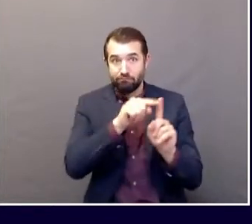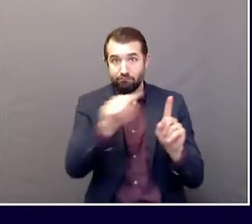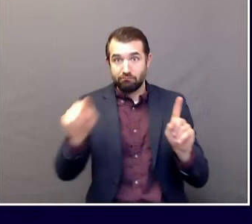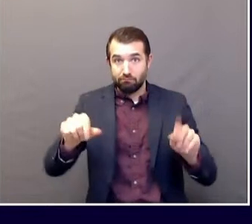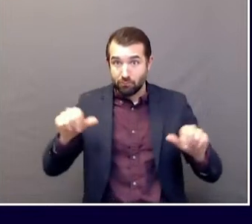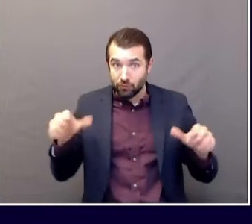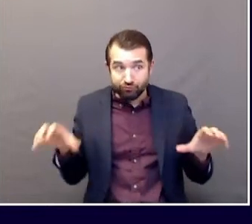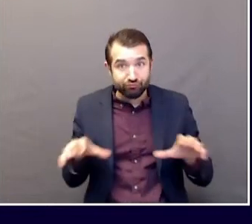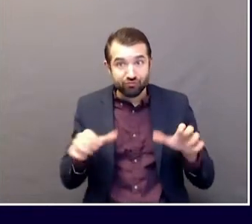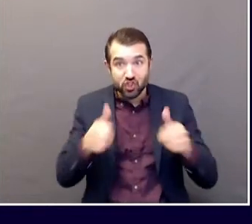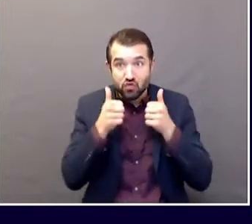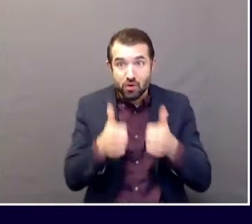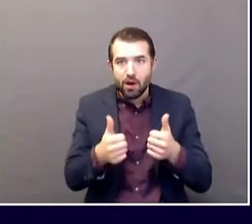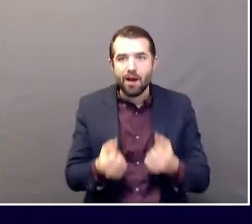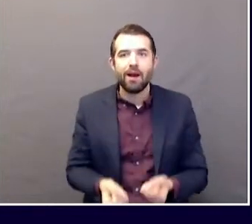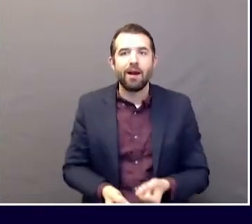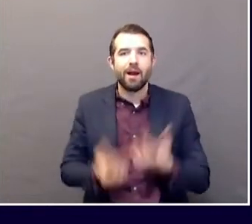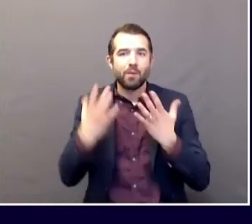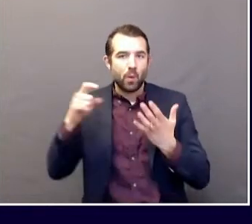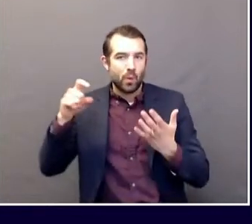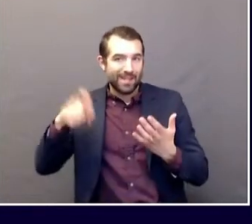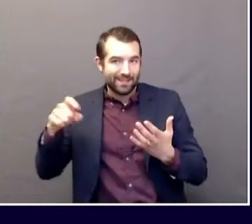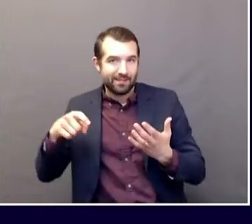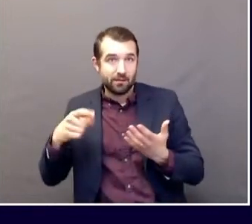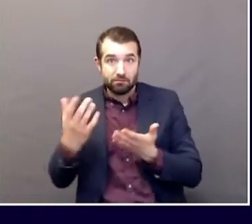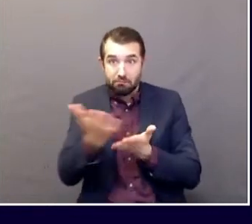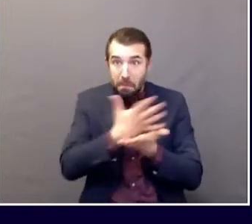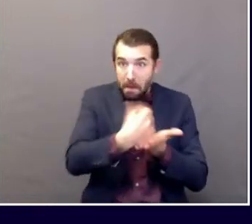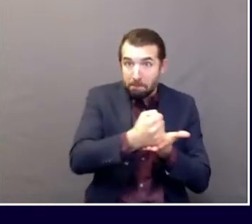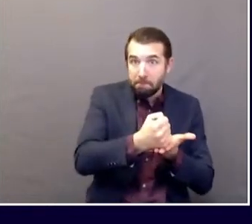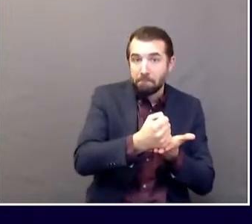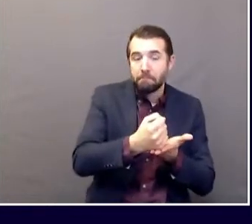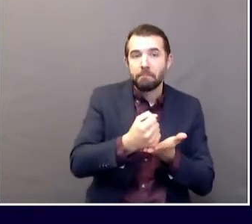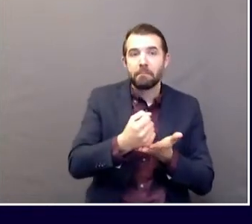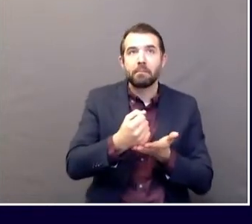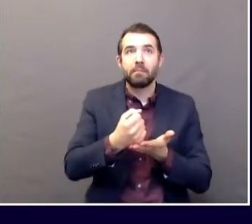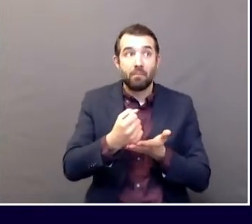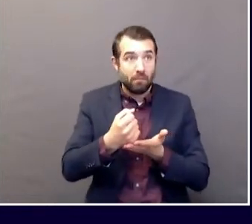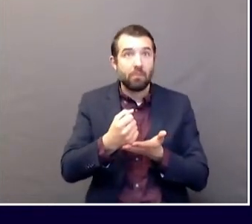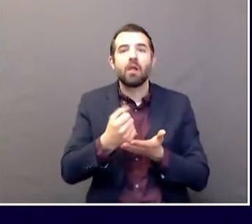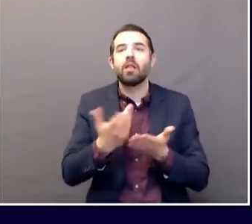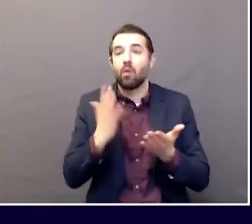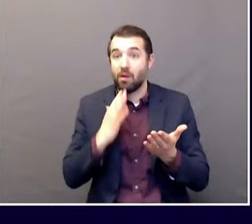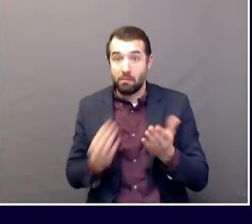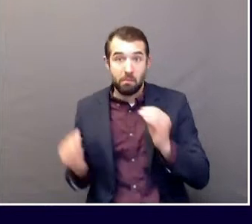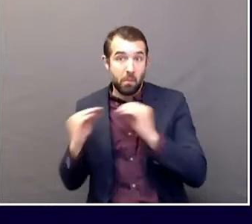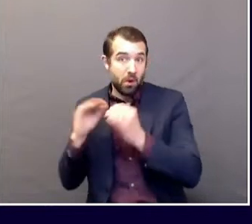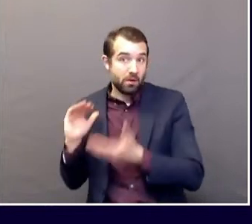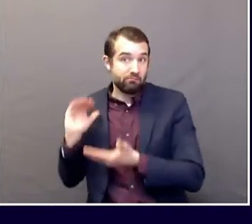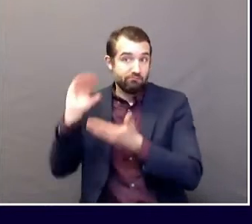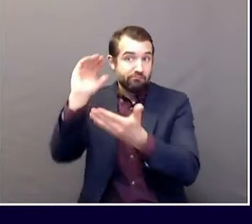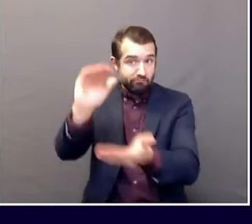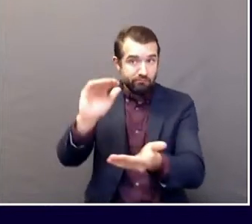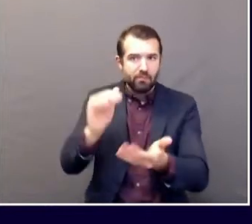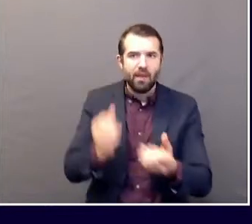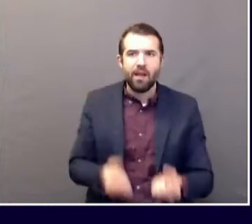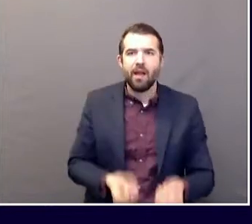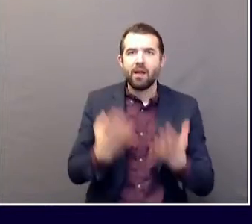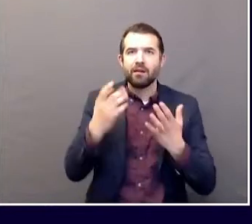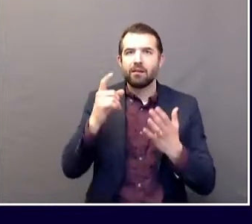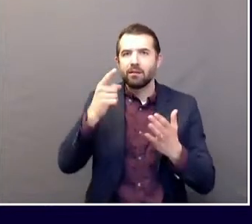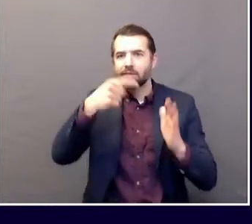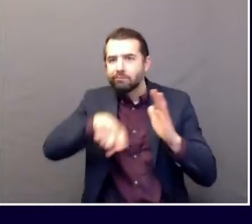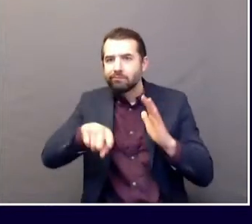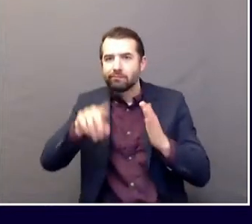has, we measure that up against how many folks they have scheduled for the subsequent week. If a particular